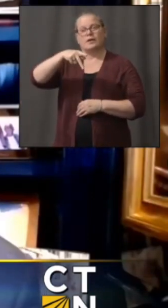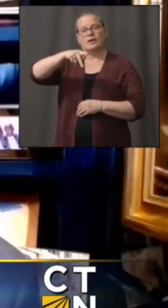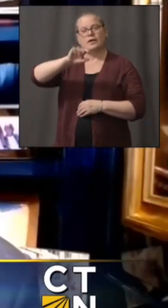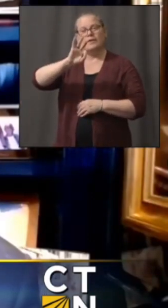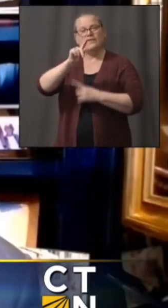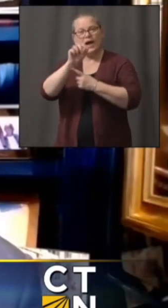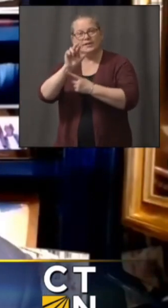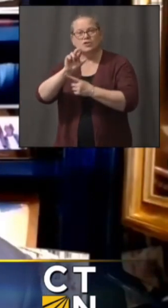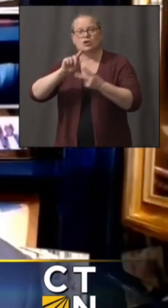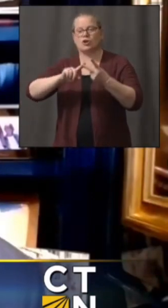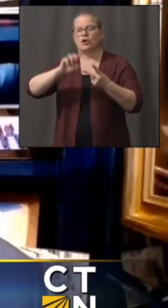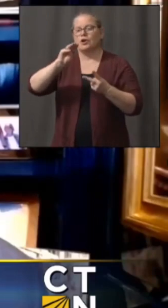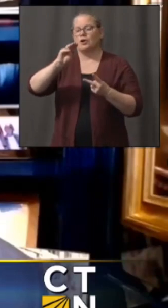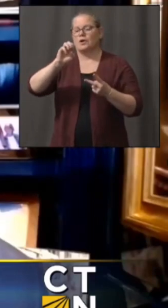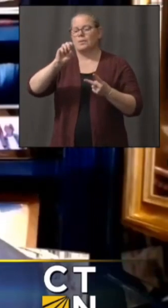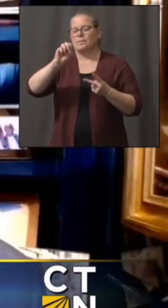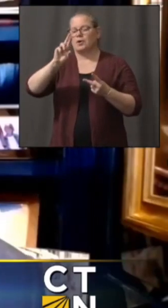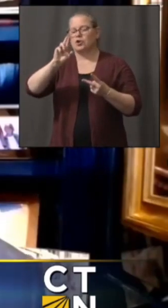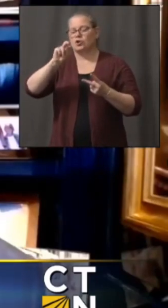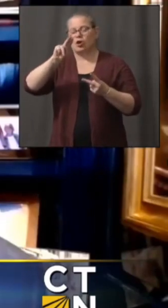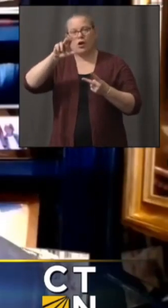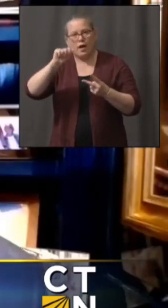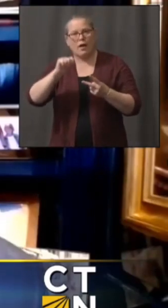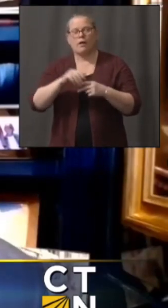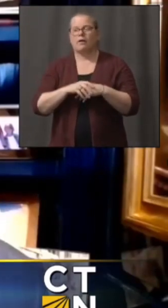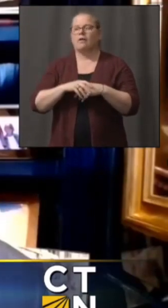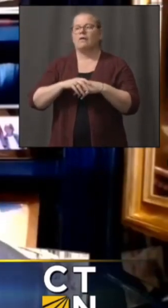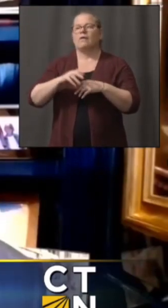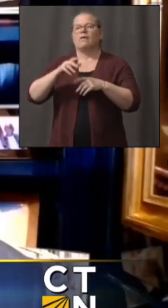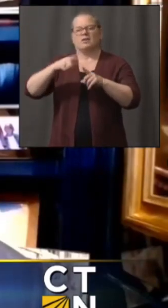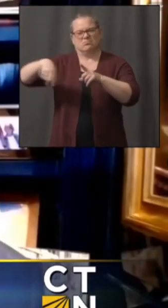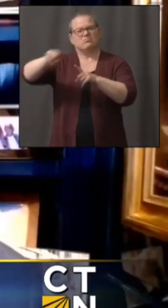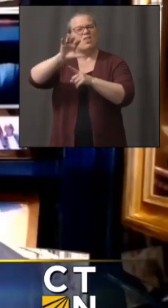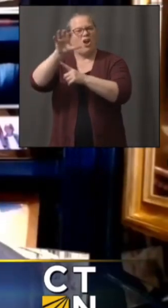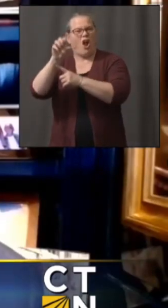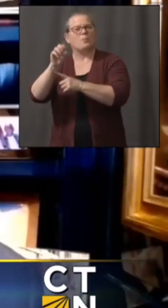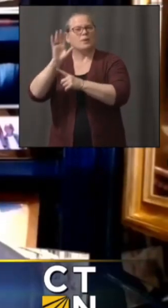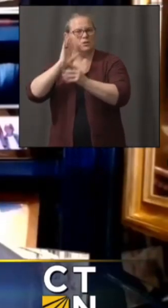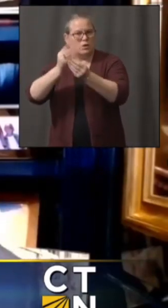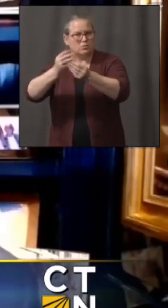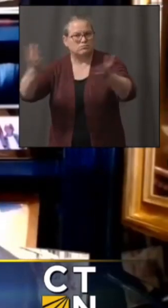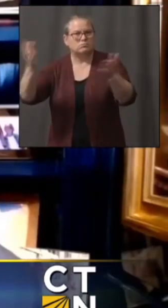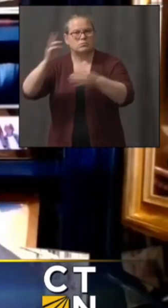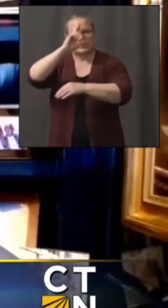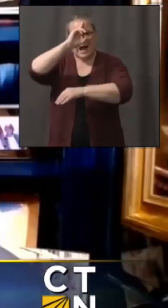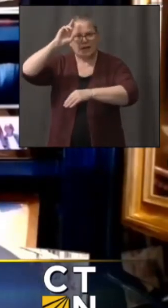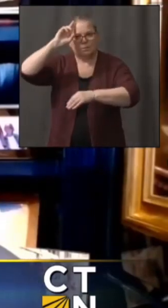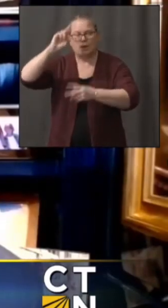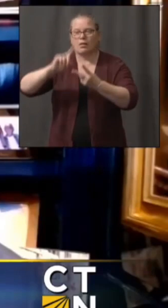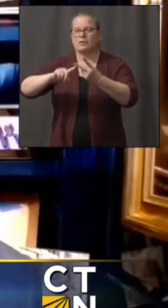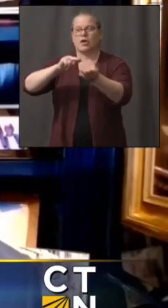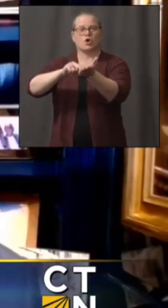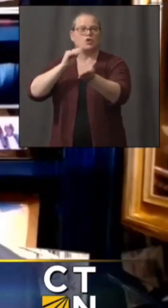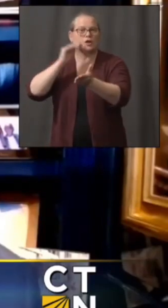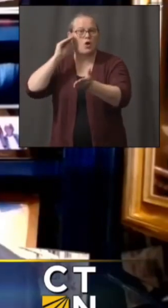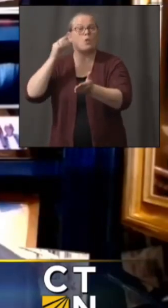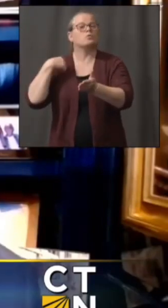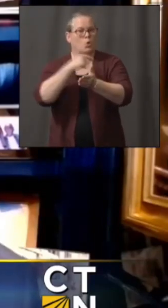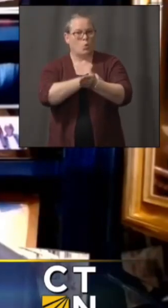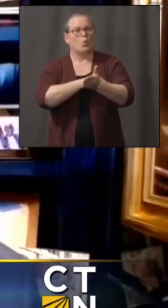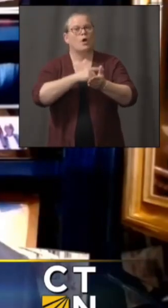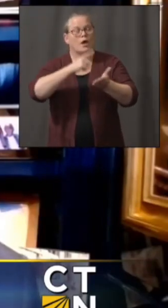to hospitals, to nursing homes. We're working with CVS. We're working with Walgreens. We're working with Stop and